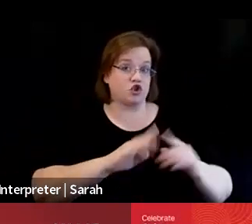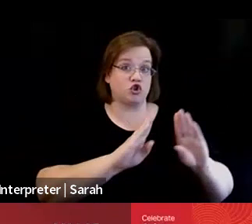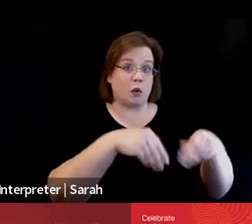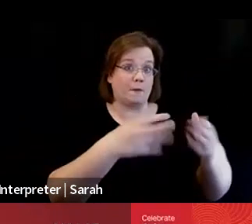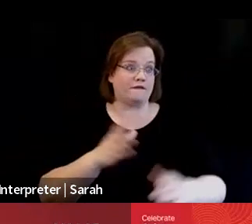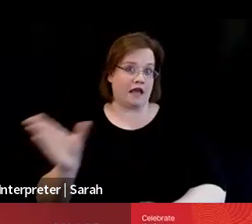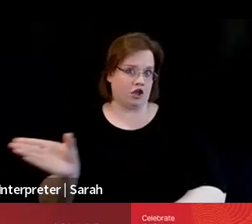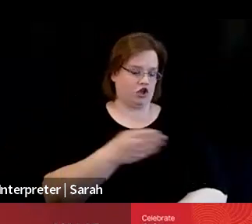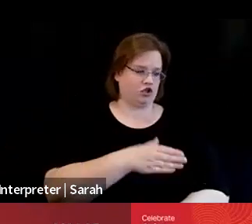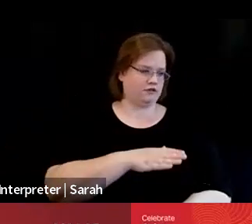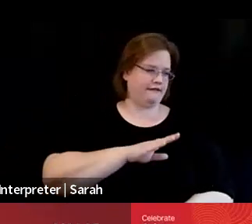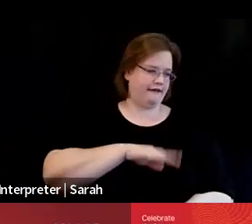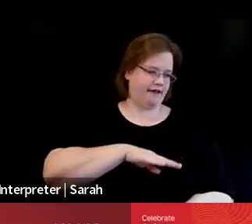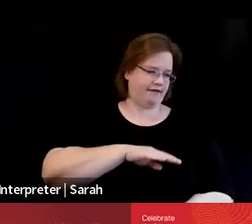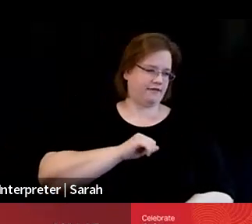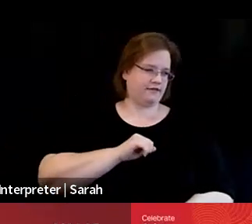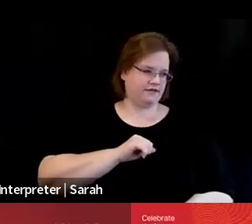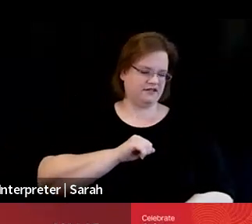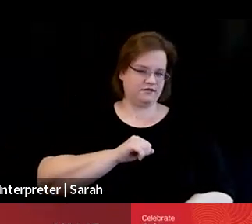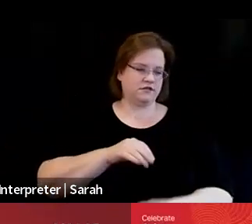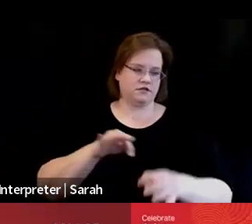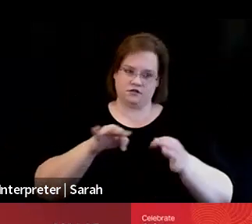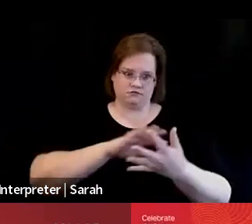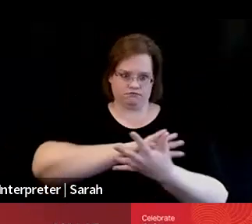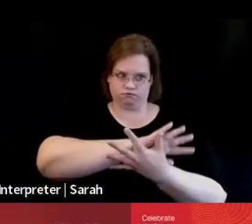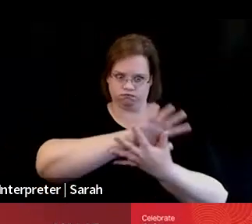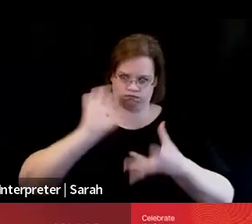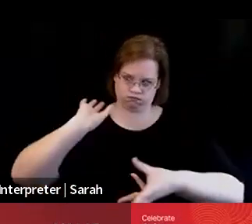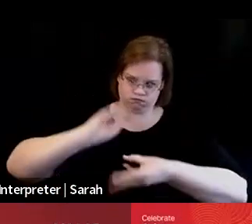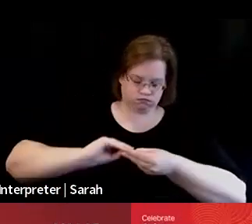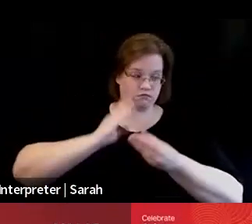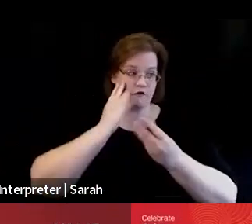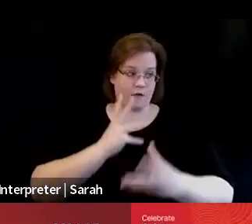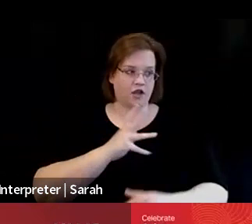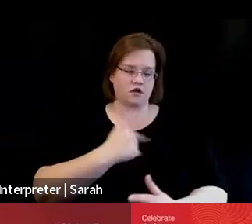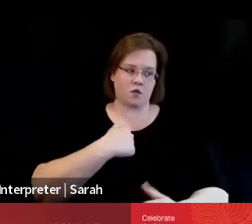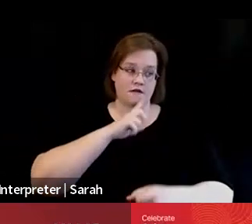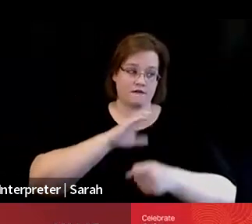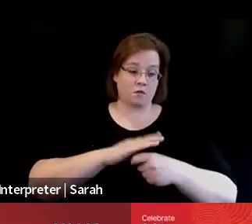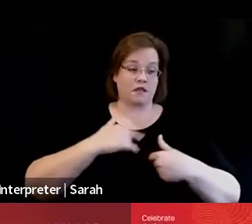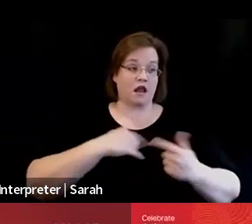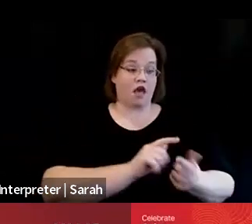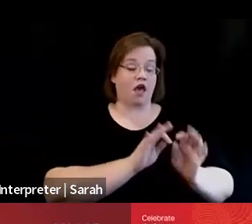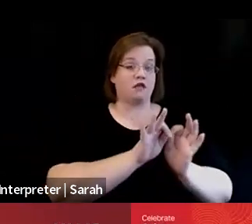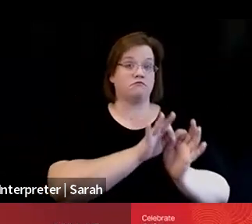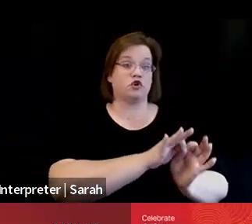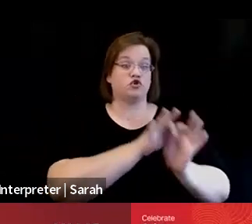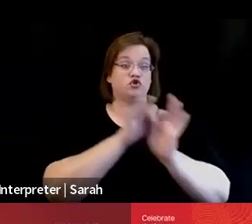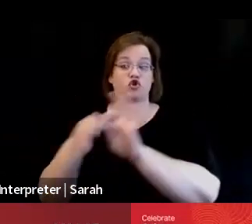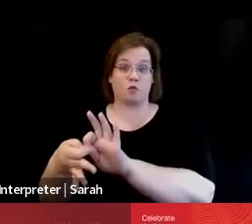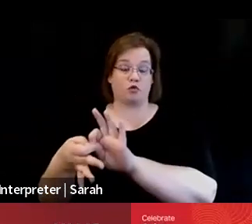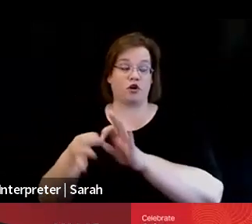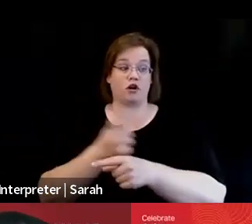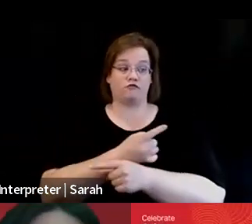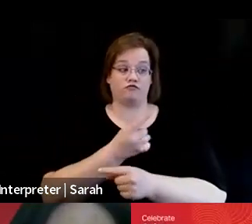provider, hey, we just went over a lot of information with this patient. I want to be sure that I interpreted things